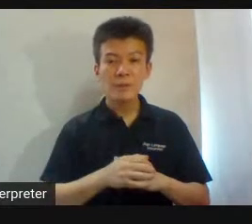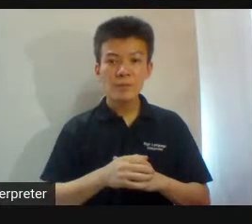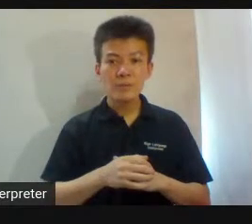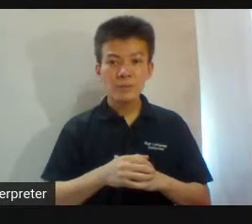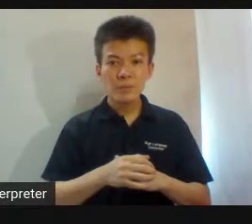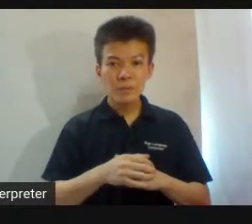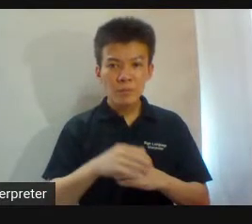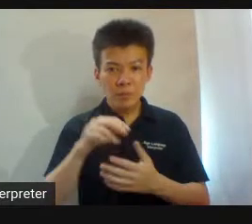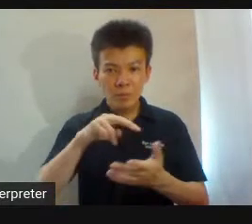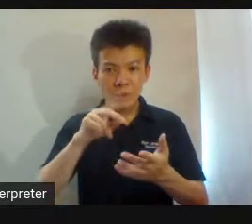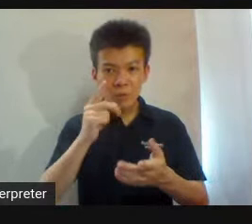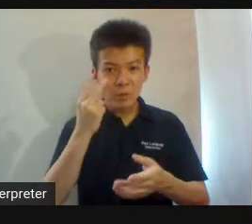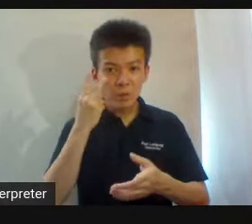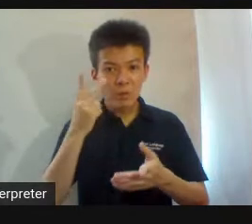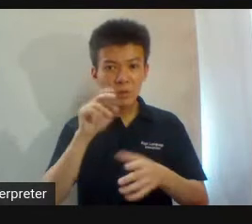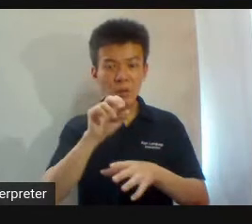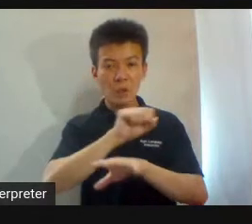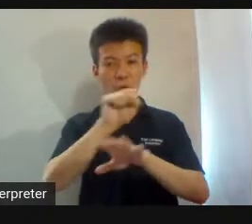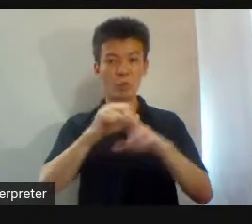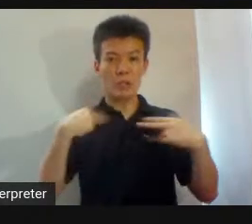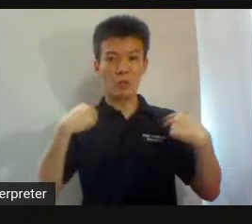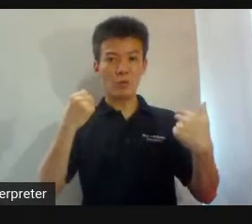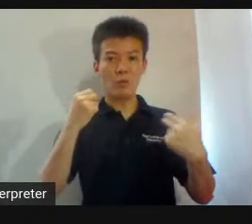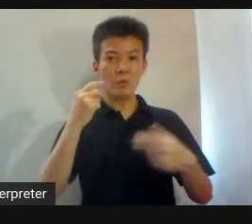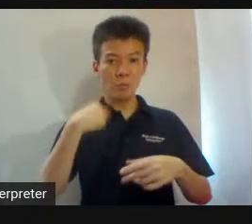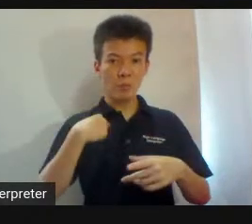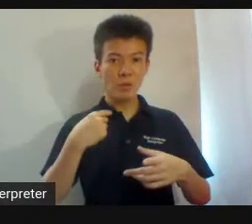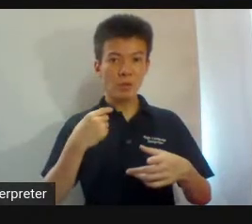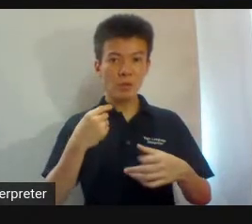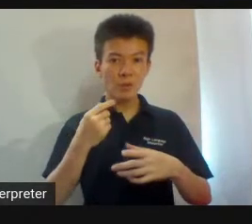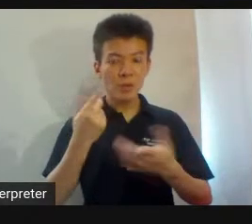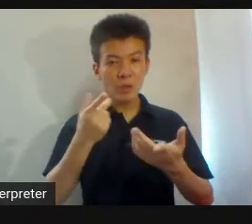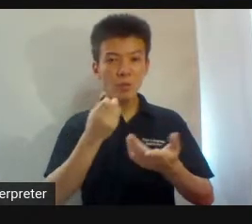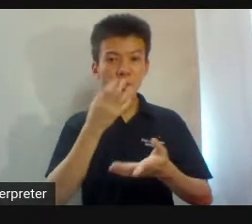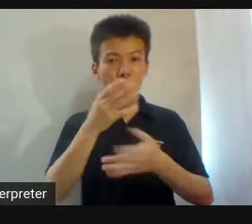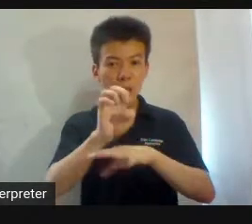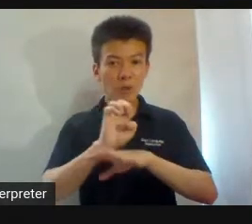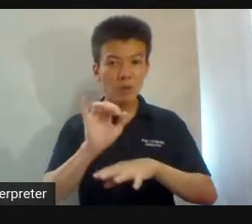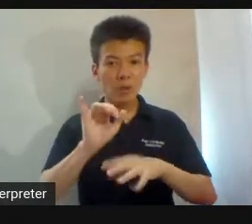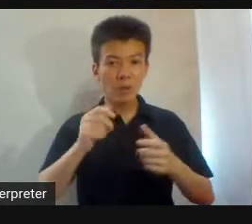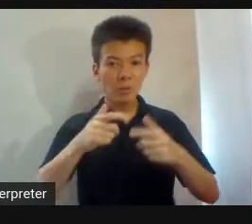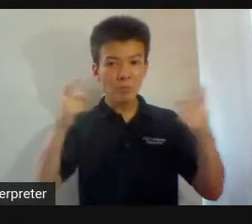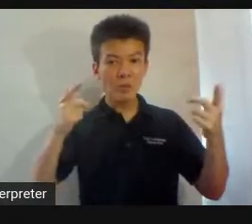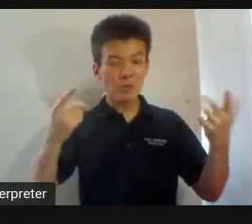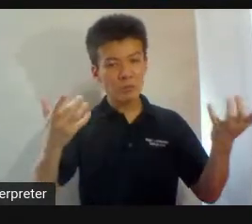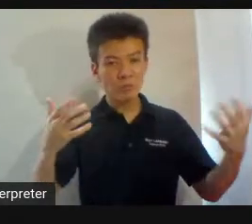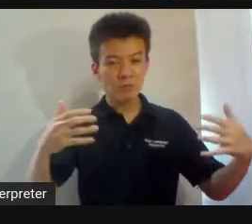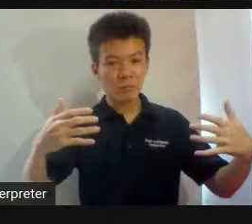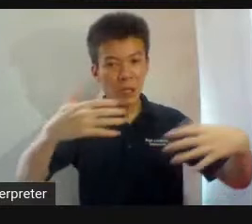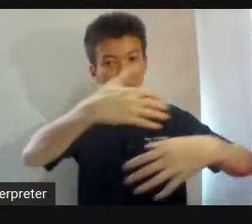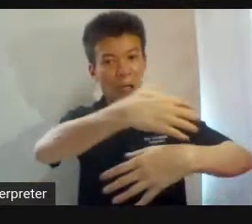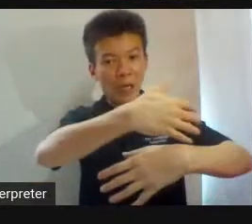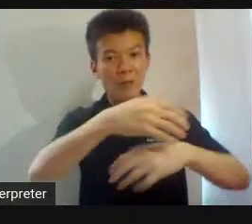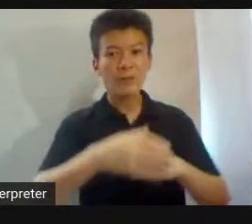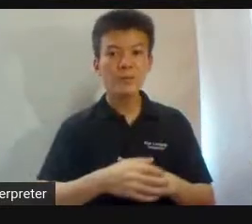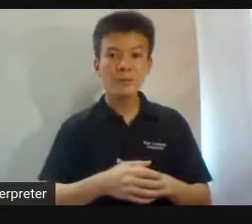Events like the one they do at Superhero Me are normally so warm and engaged, like a big hug.